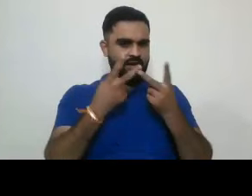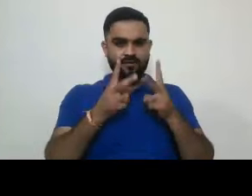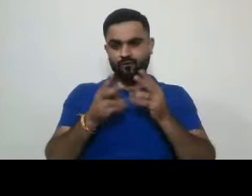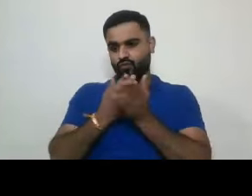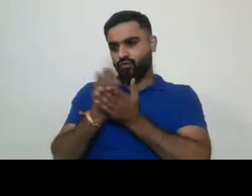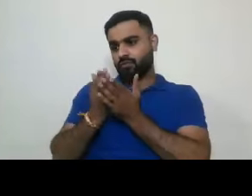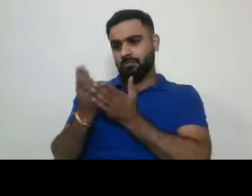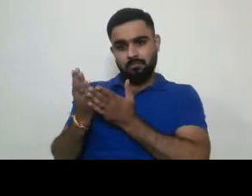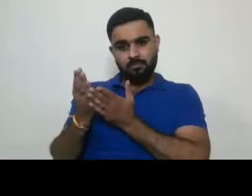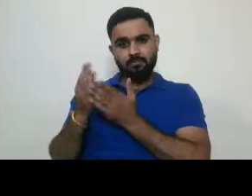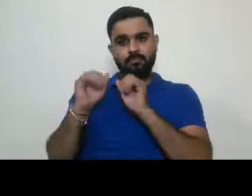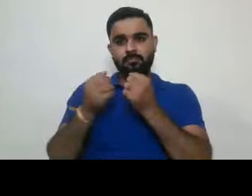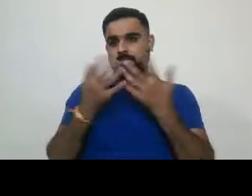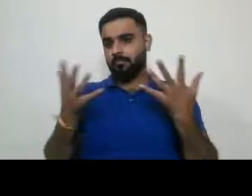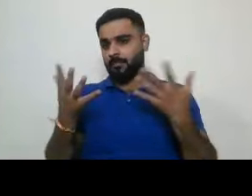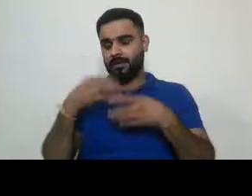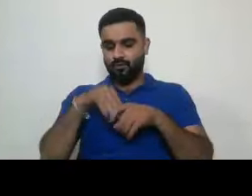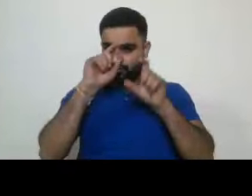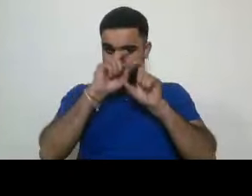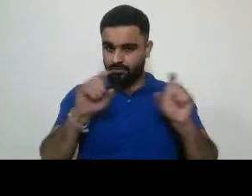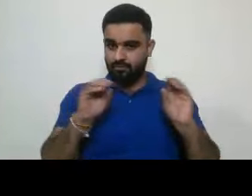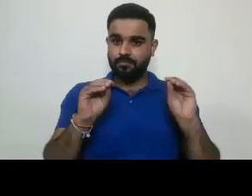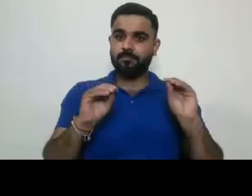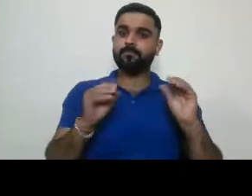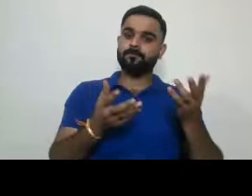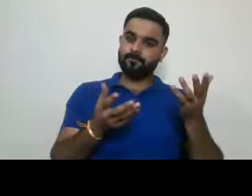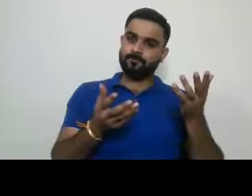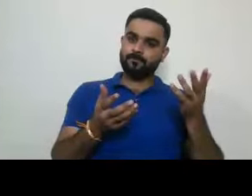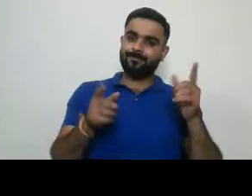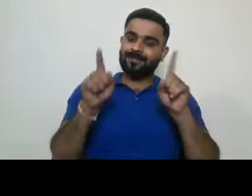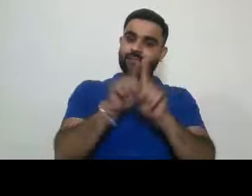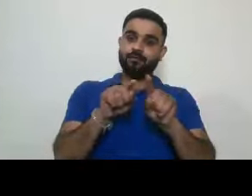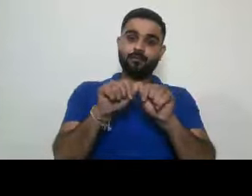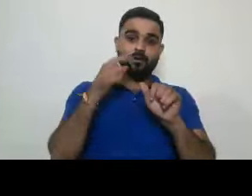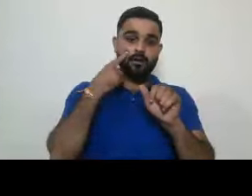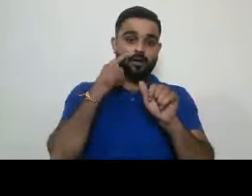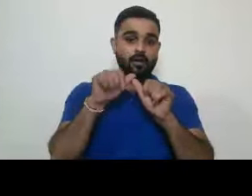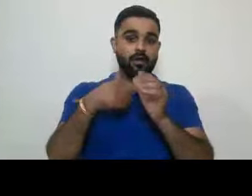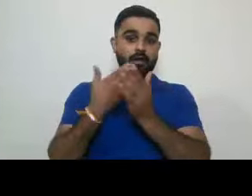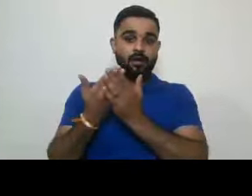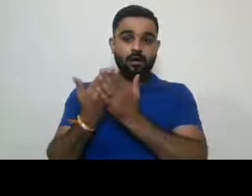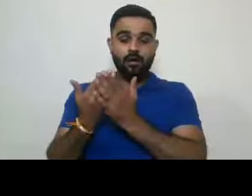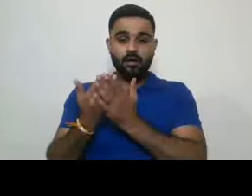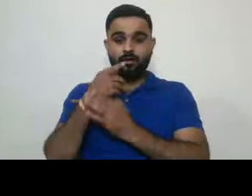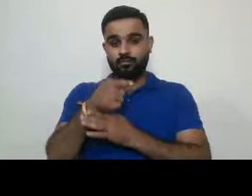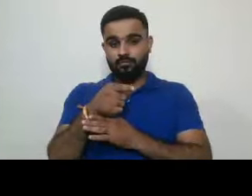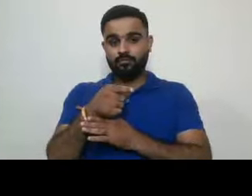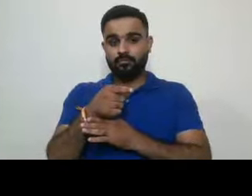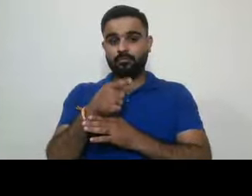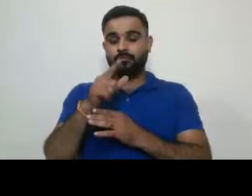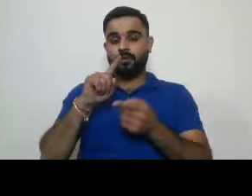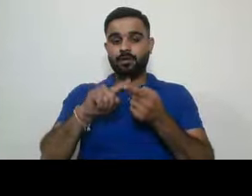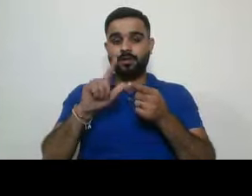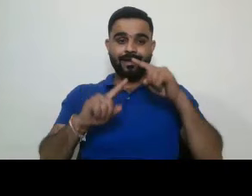differently. Many are not even clear what it is. And the AI applications in ELT was mainly